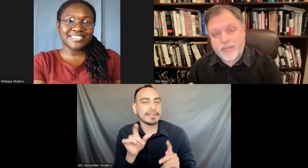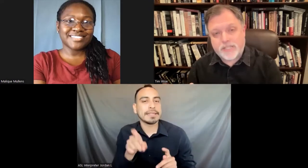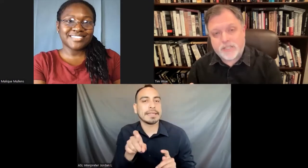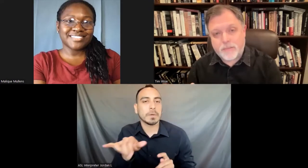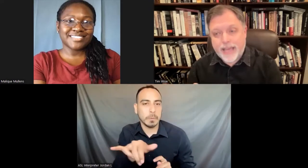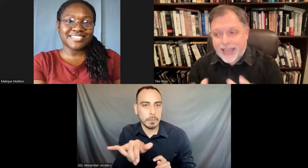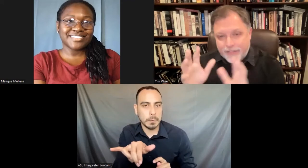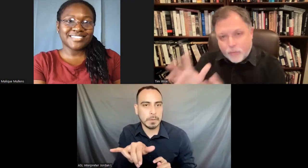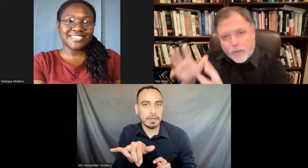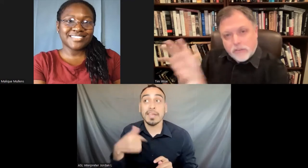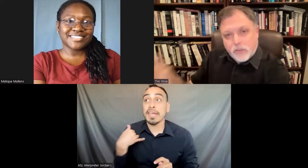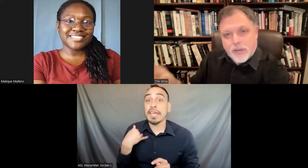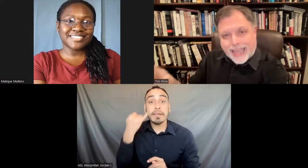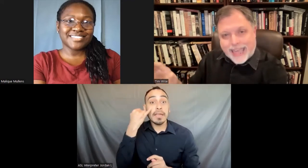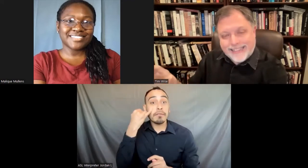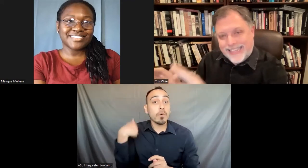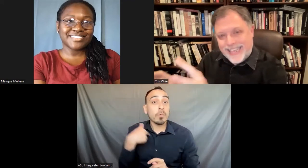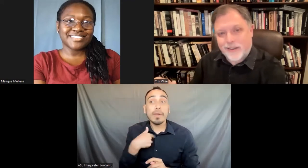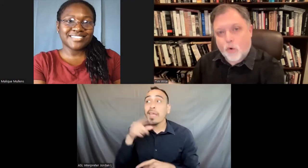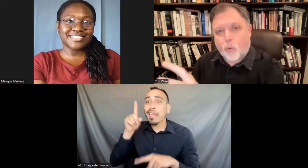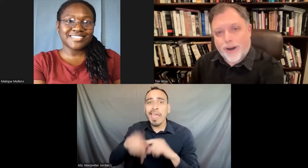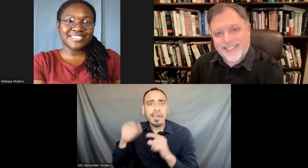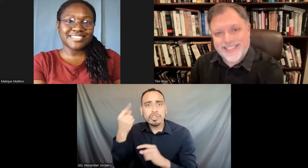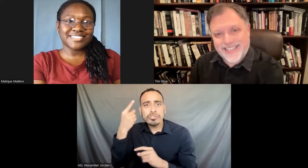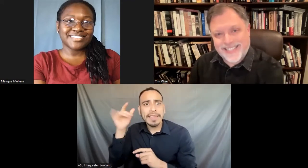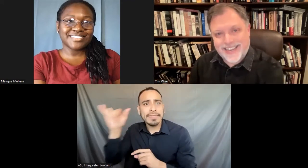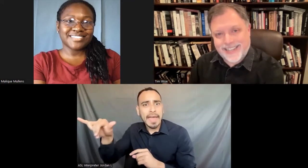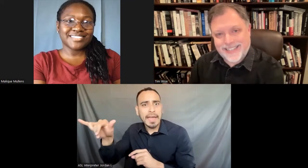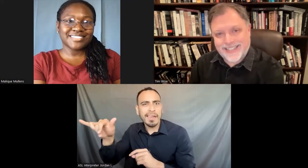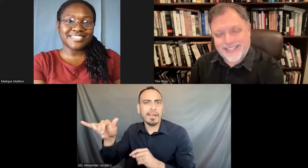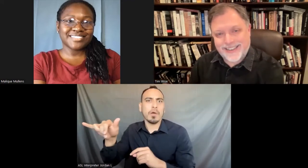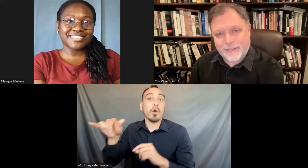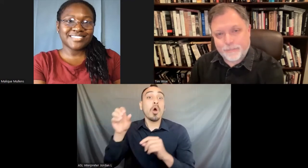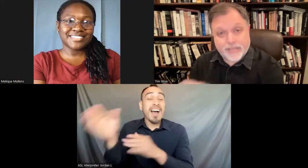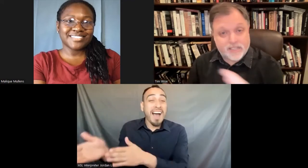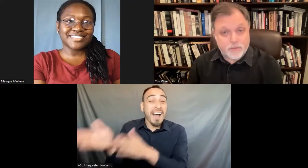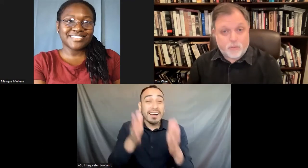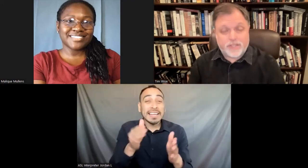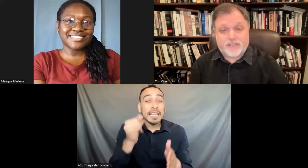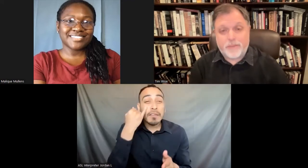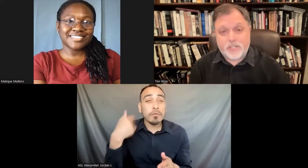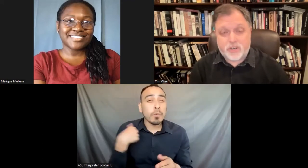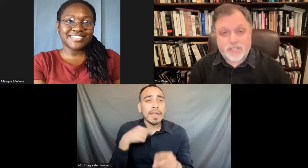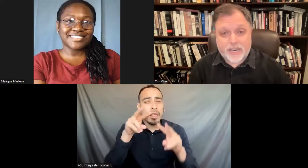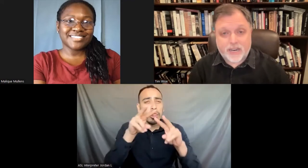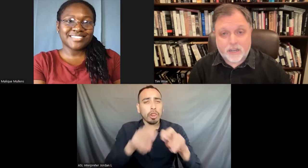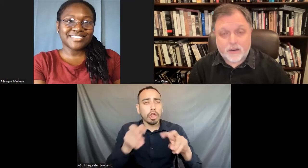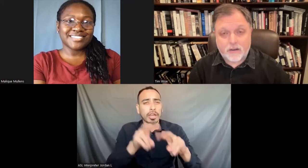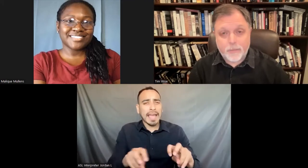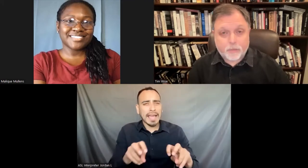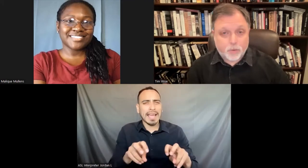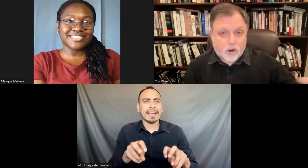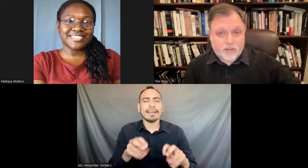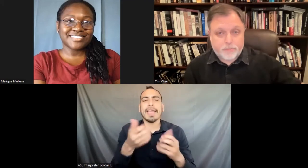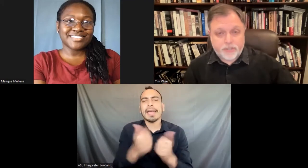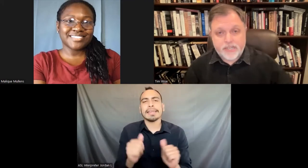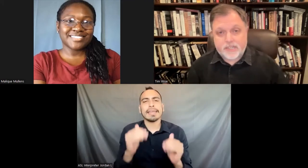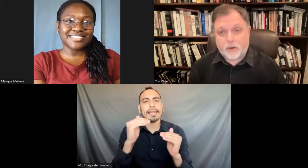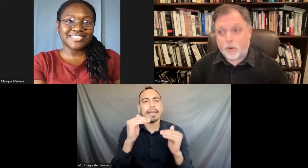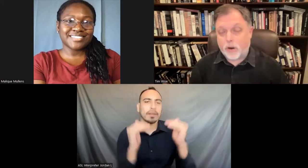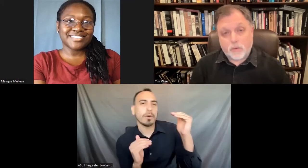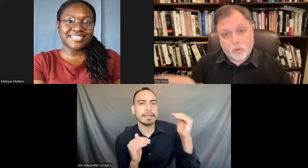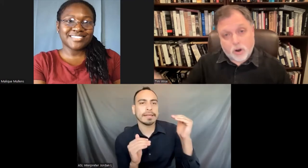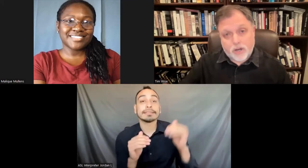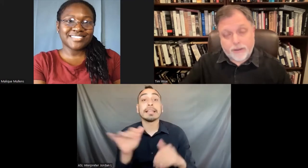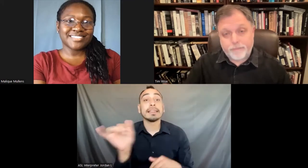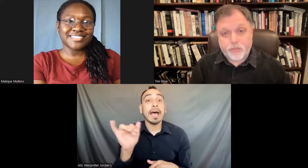systemic racism, and then we look at the inequalities that exist, like some of the ones I mentioned a second ago, regarding policing